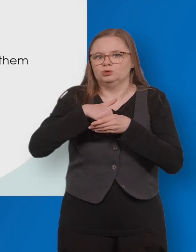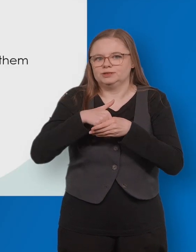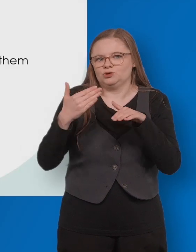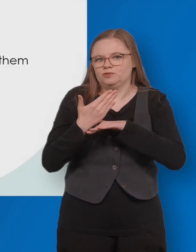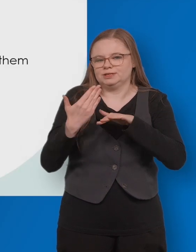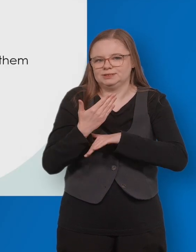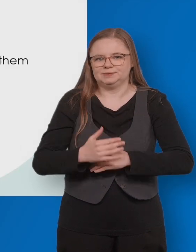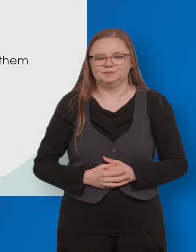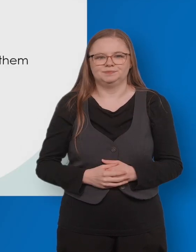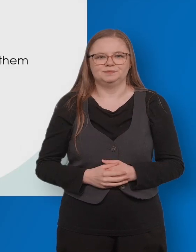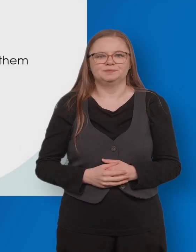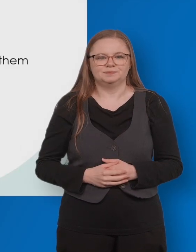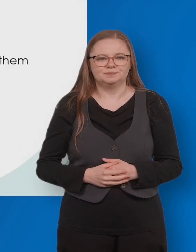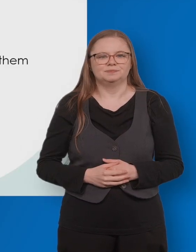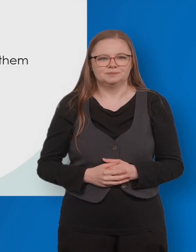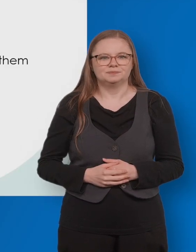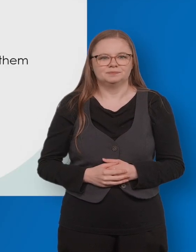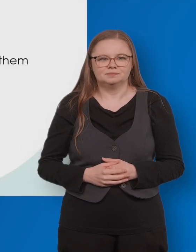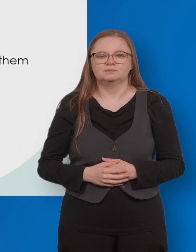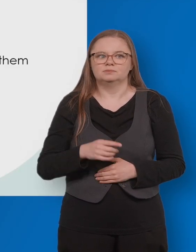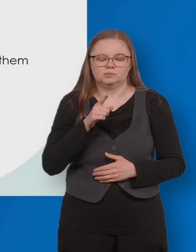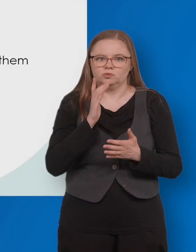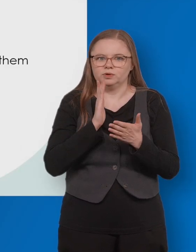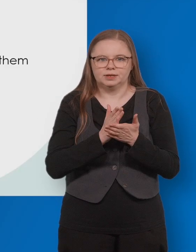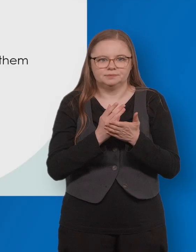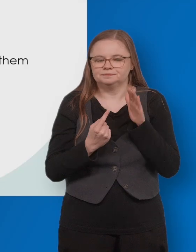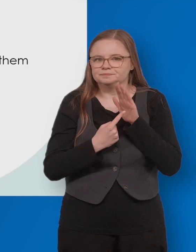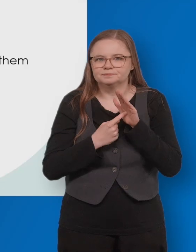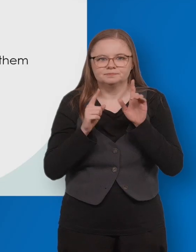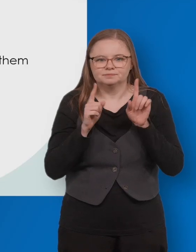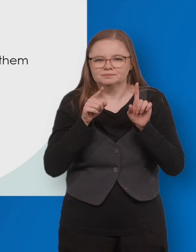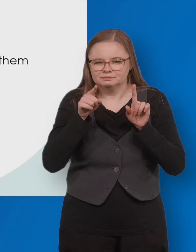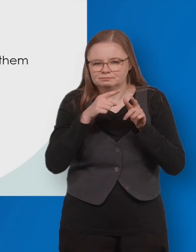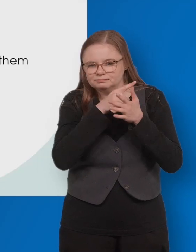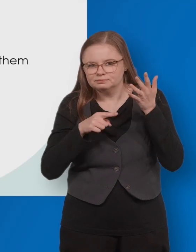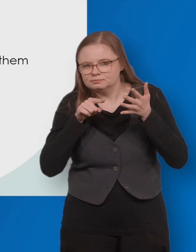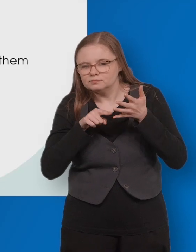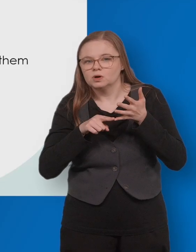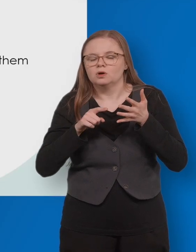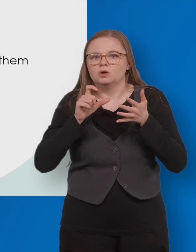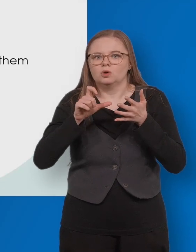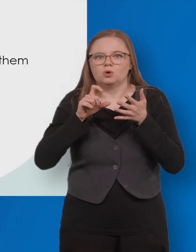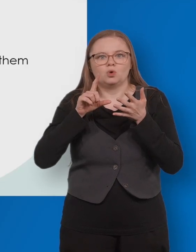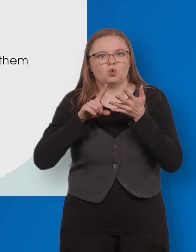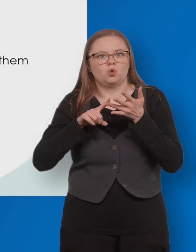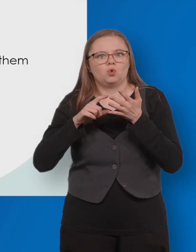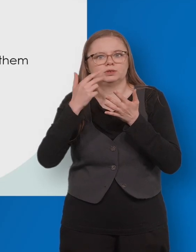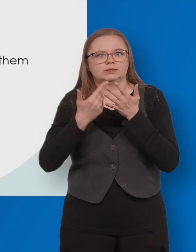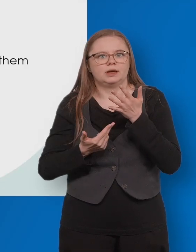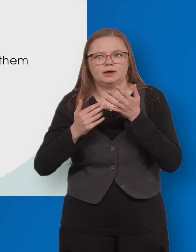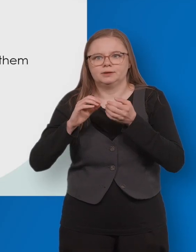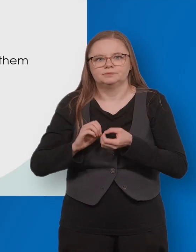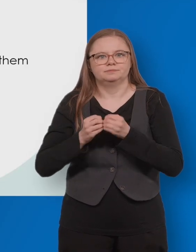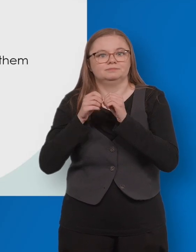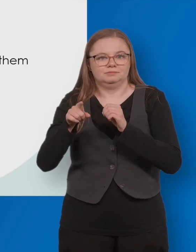careers, and a big part of that, as you'll see at the bottom point, is the co-design approach, hence our invite